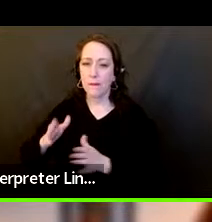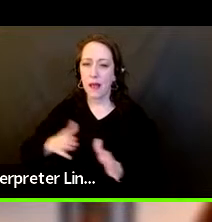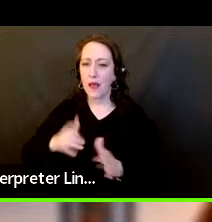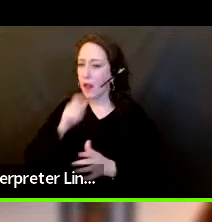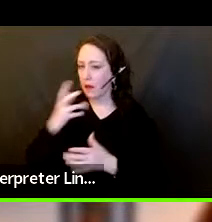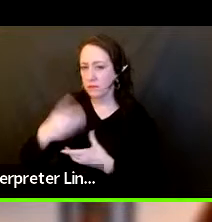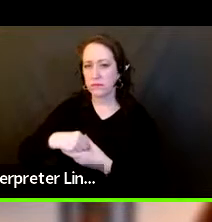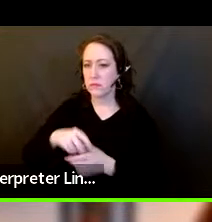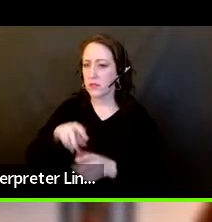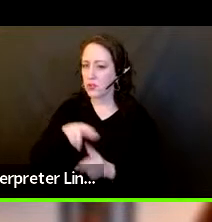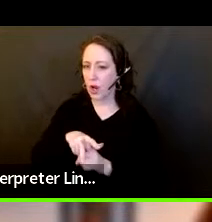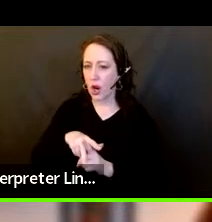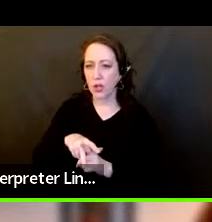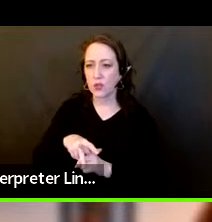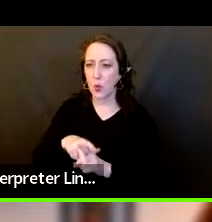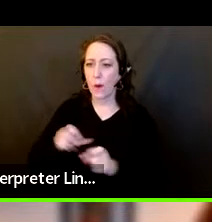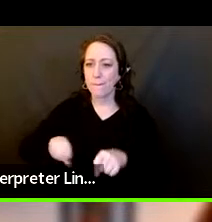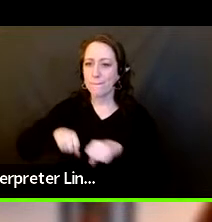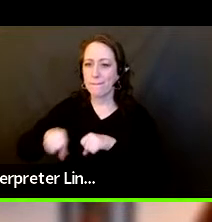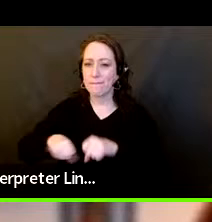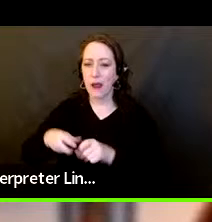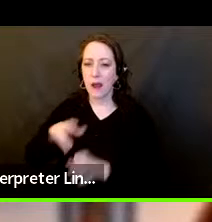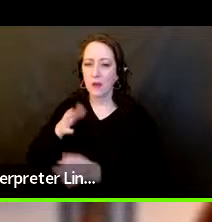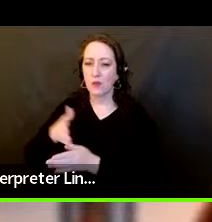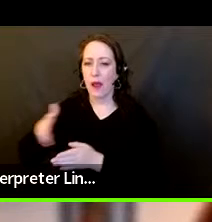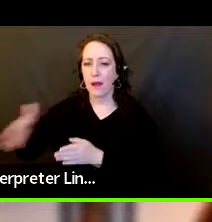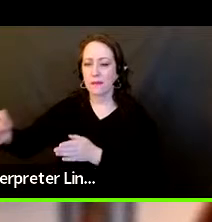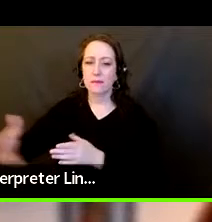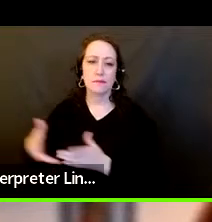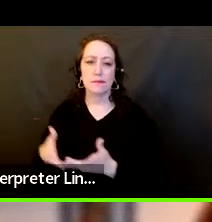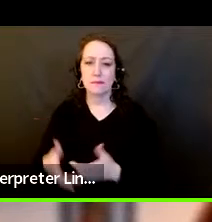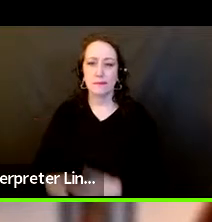include chargers or bike racks.